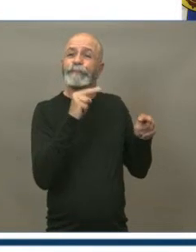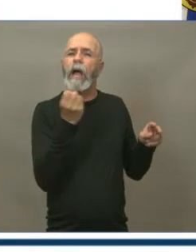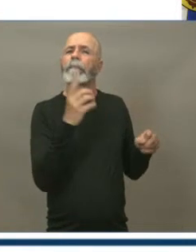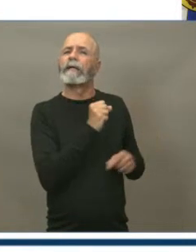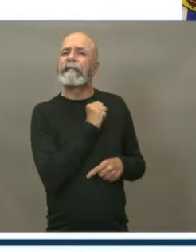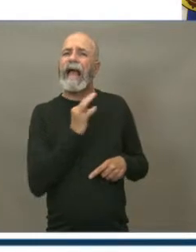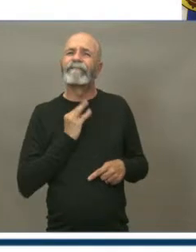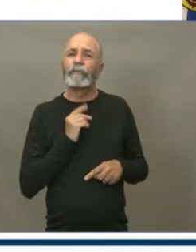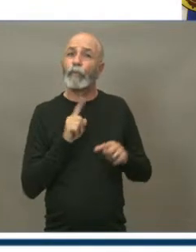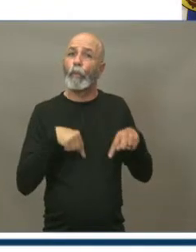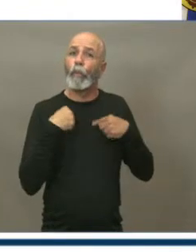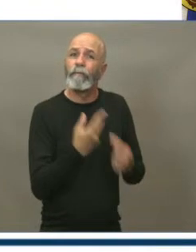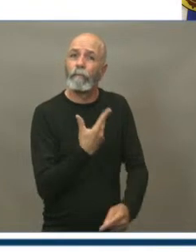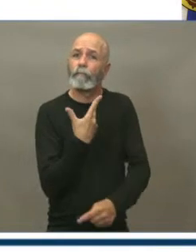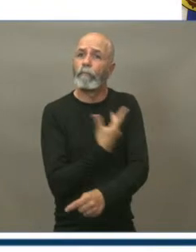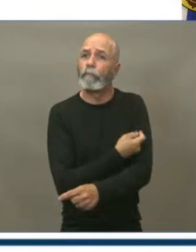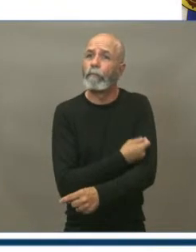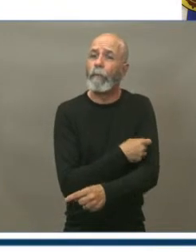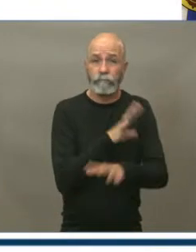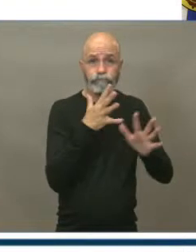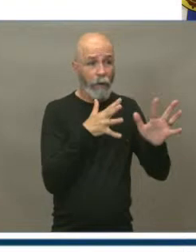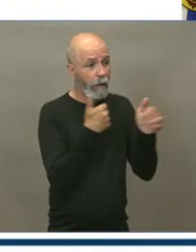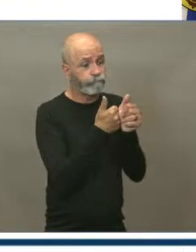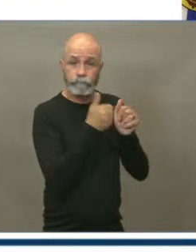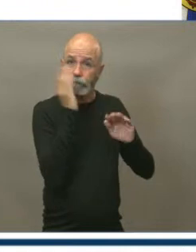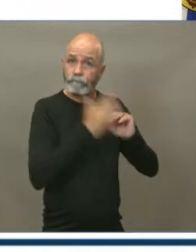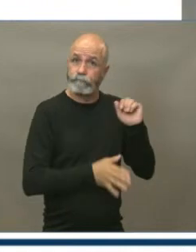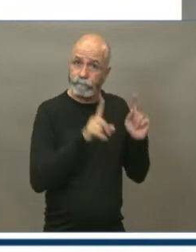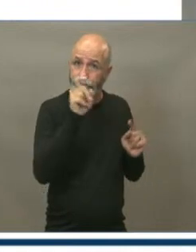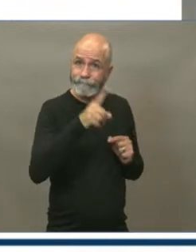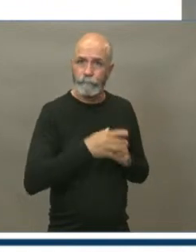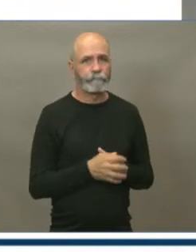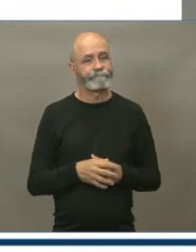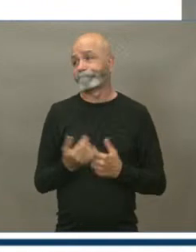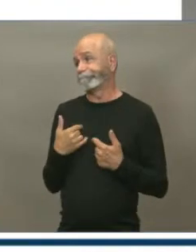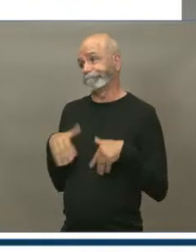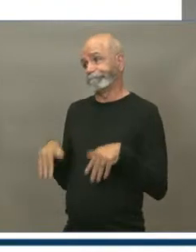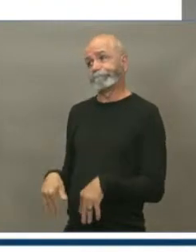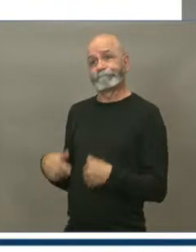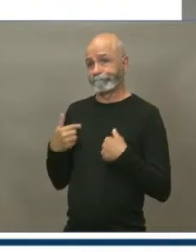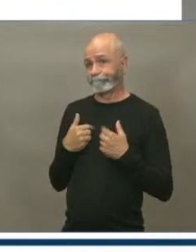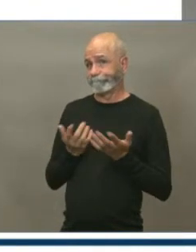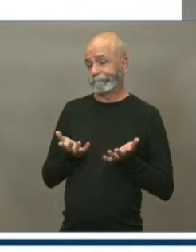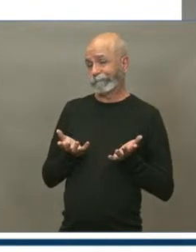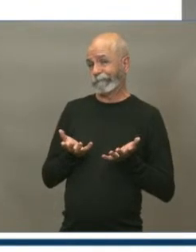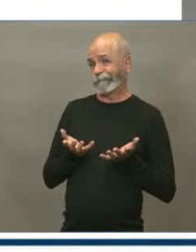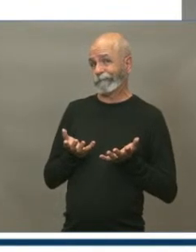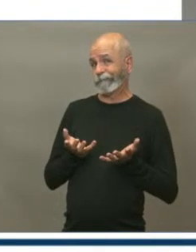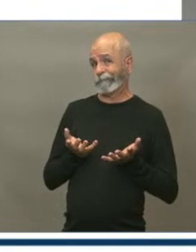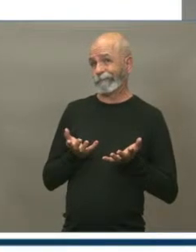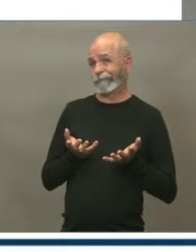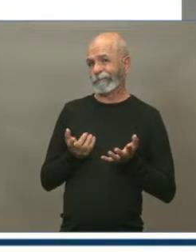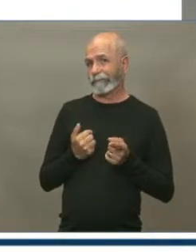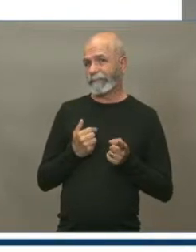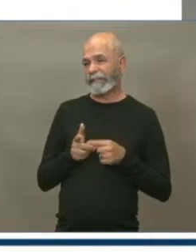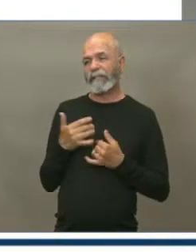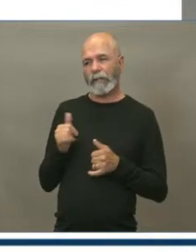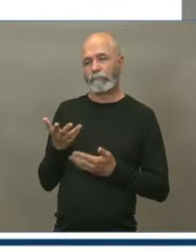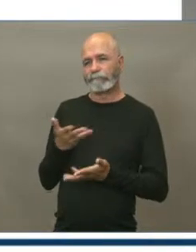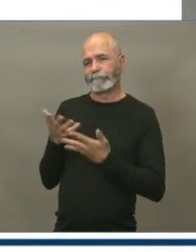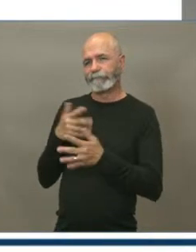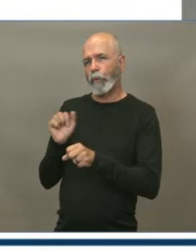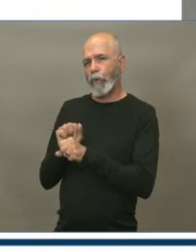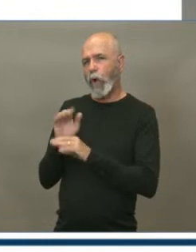any updates to share on that. I don't have any data that's been brought back to me. I know we're still working on that and still working when